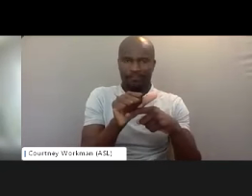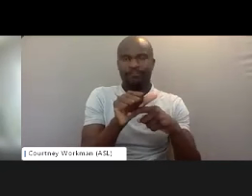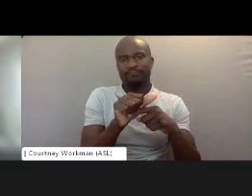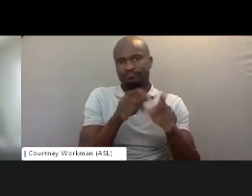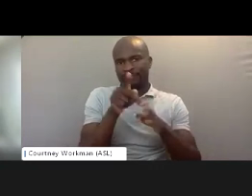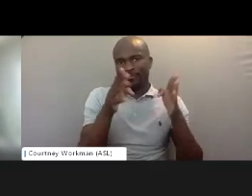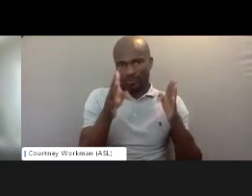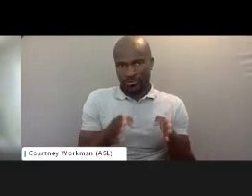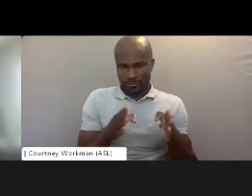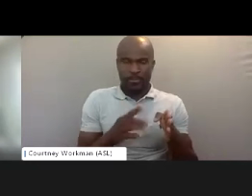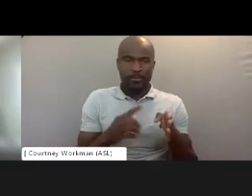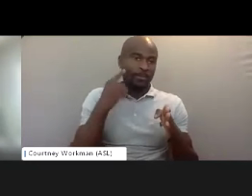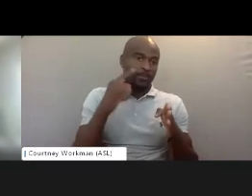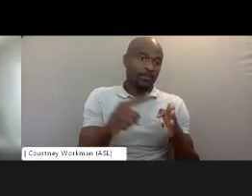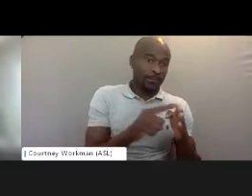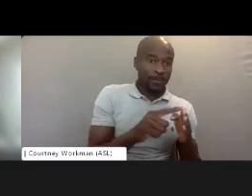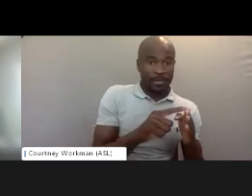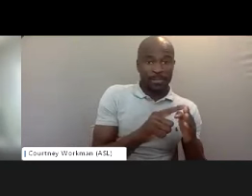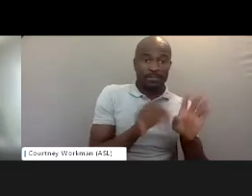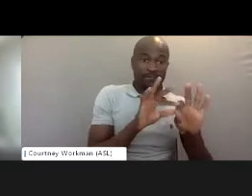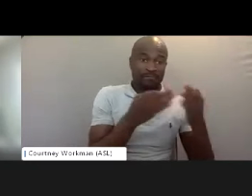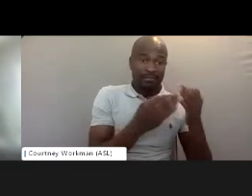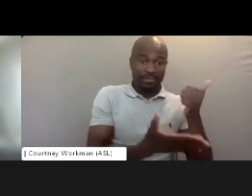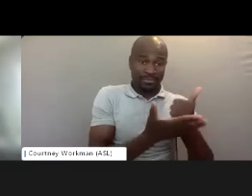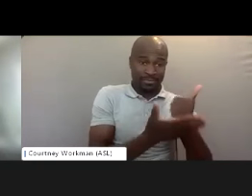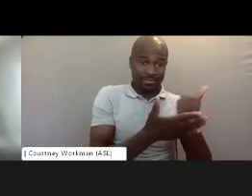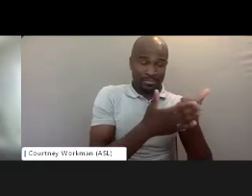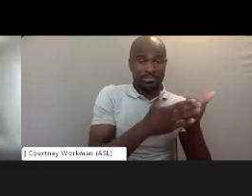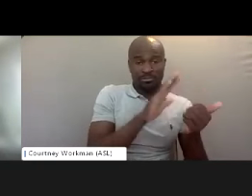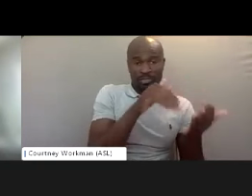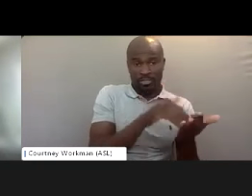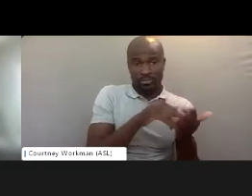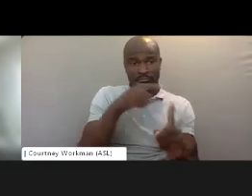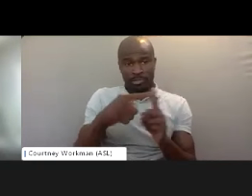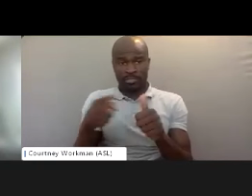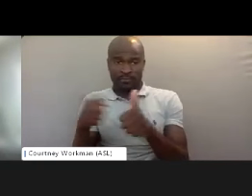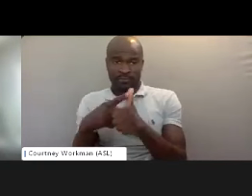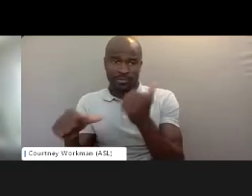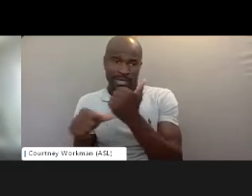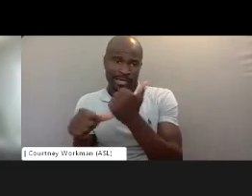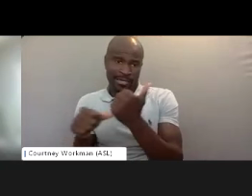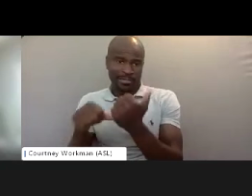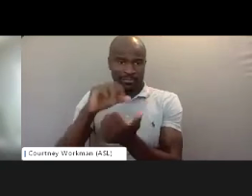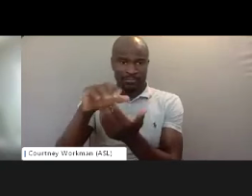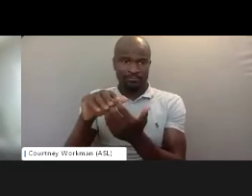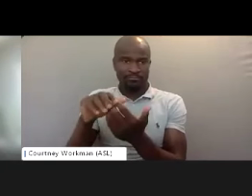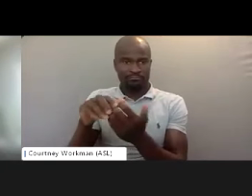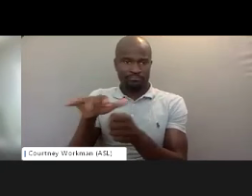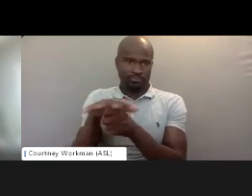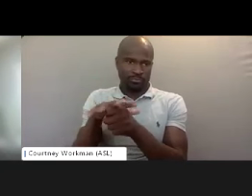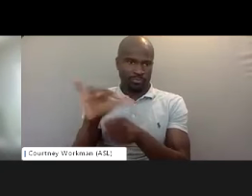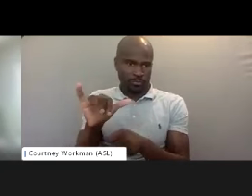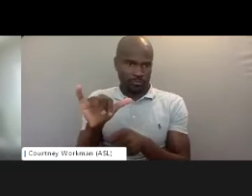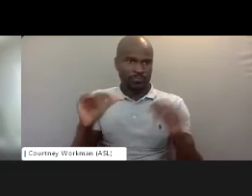and at the Family Assistance Center. And then in that longer term response, making sure that we have the mental and behavioral health support and referrals